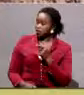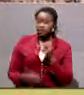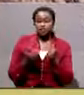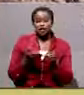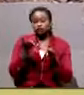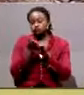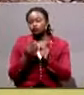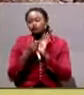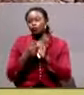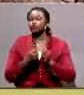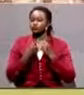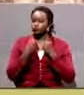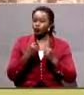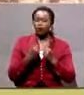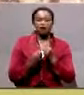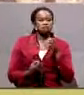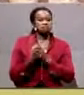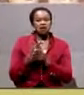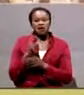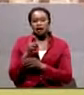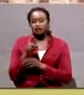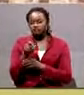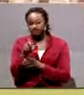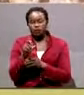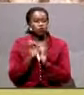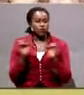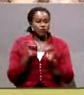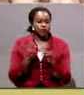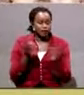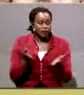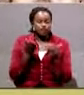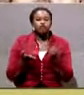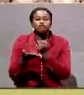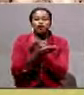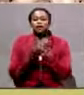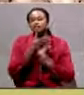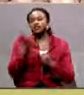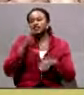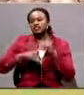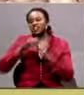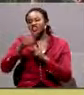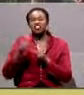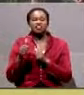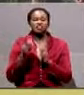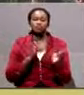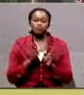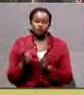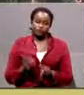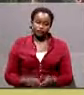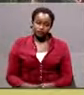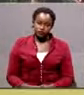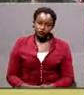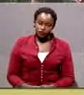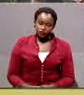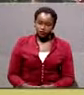potatoes have shown resistance to potato late blight disease as well as improved yield compared to non-genetic ones. I'm very happy